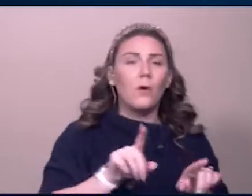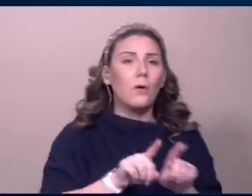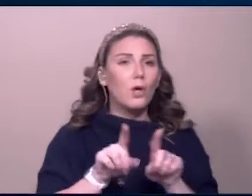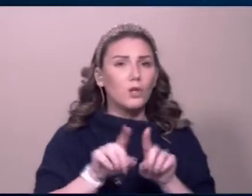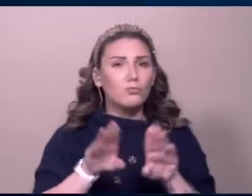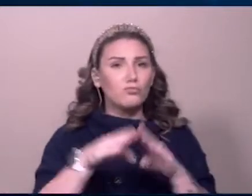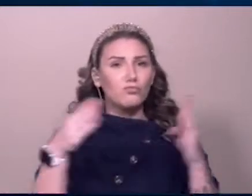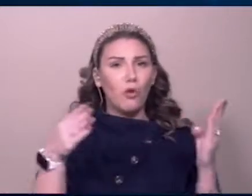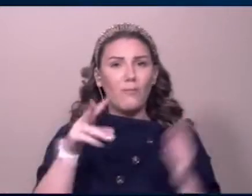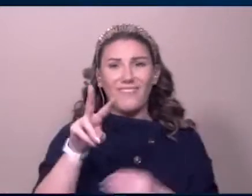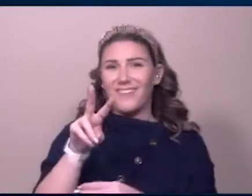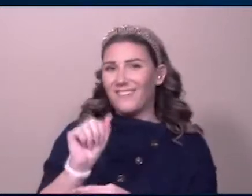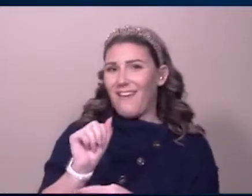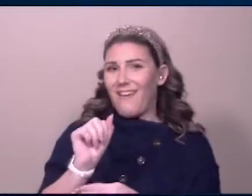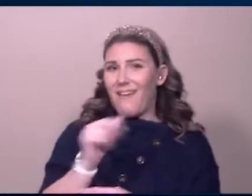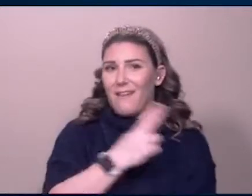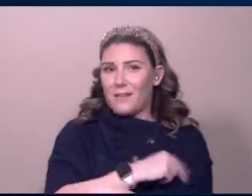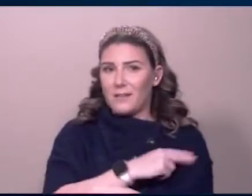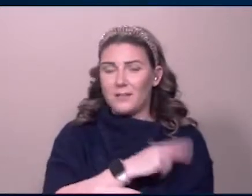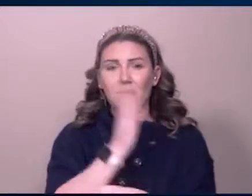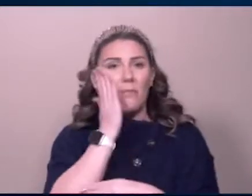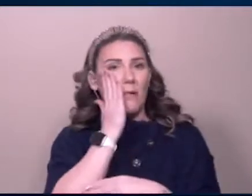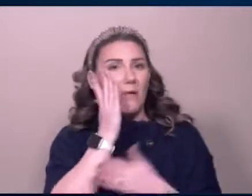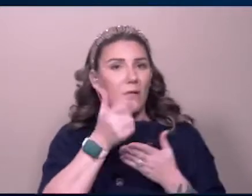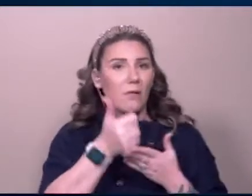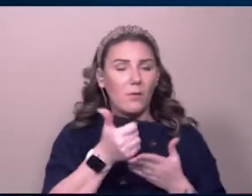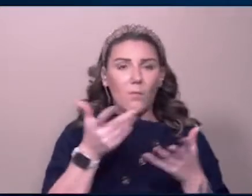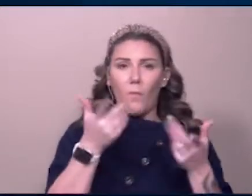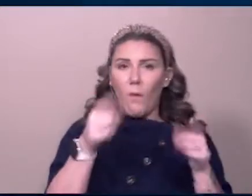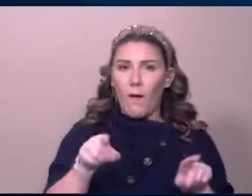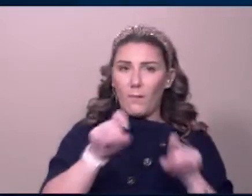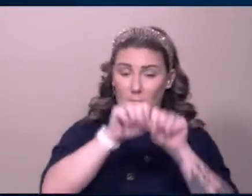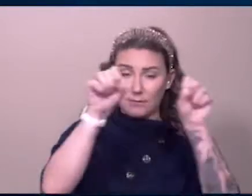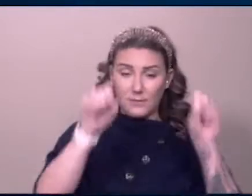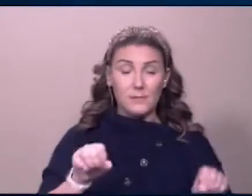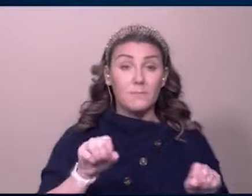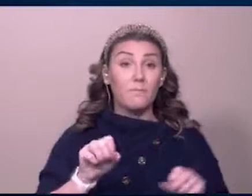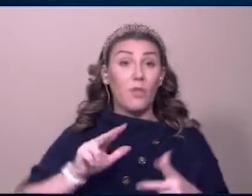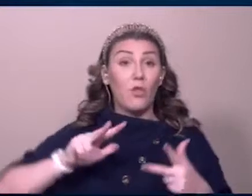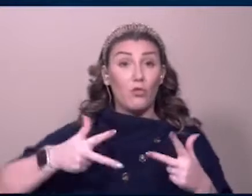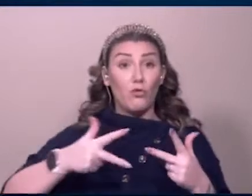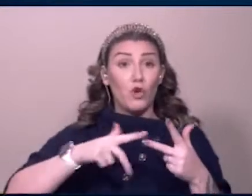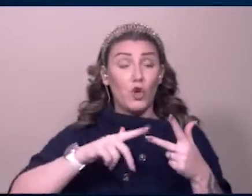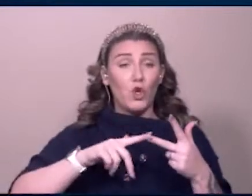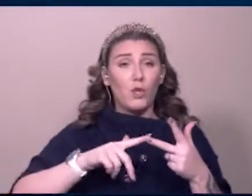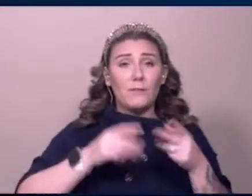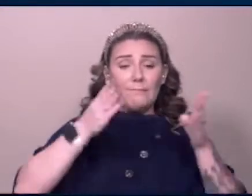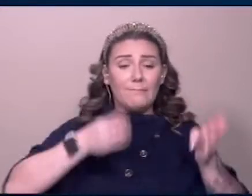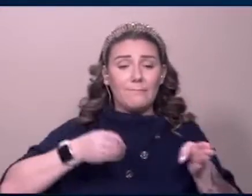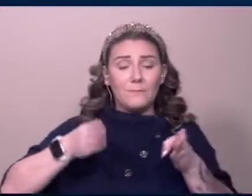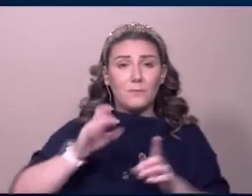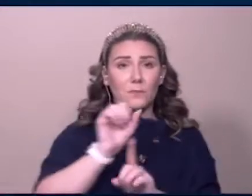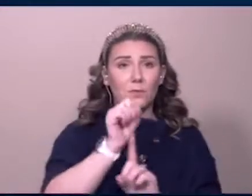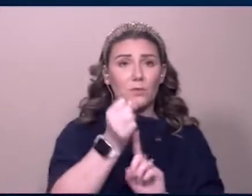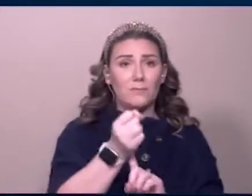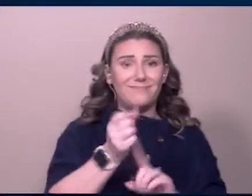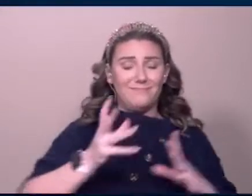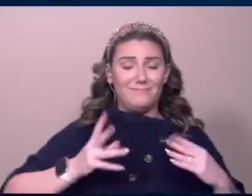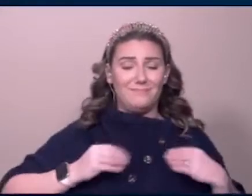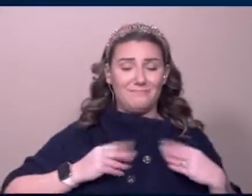very helpful to what happened in the system. And then thirdly, we just know of individual cases of receiving